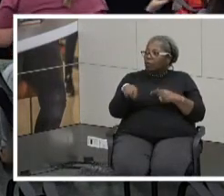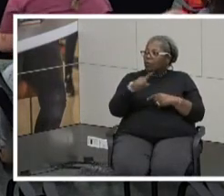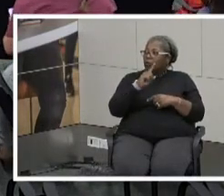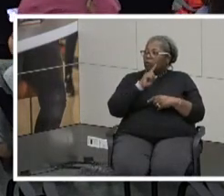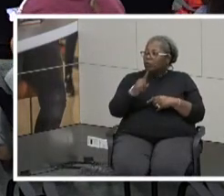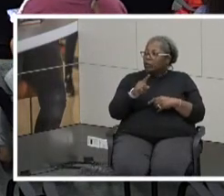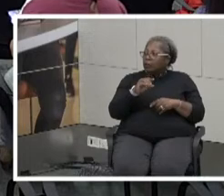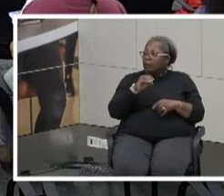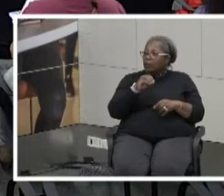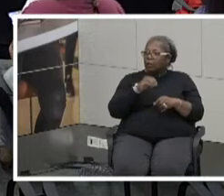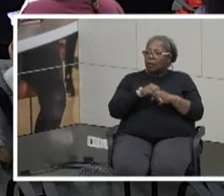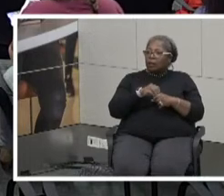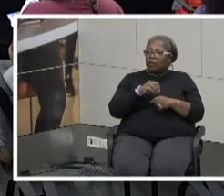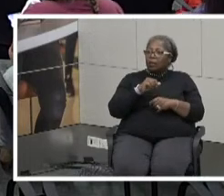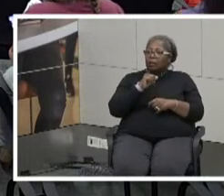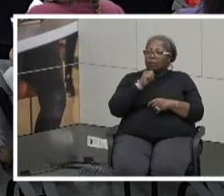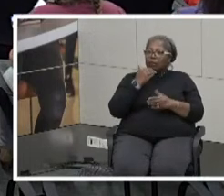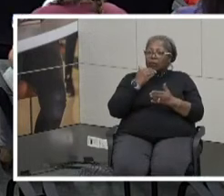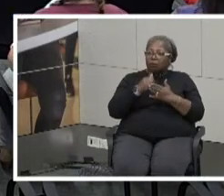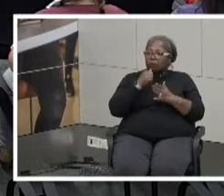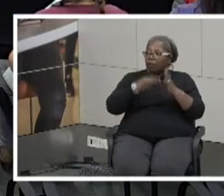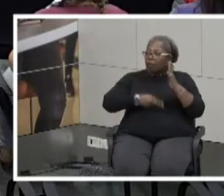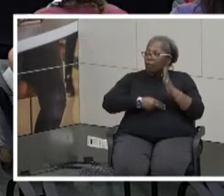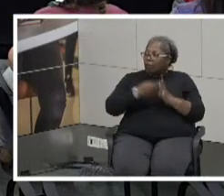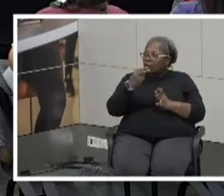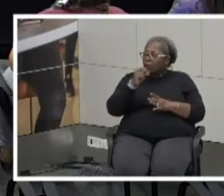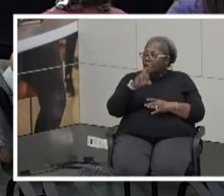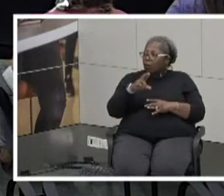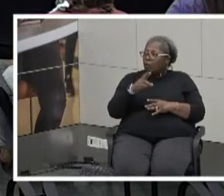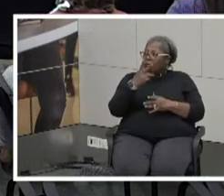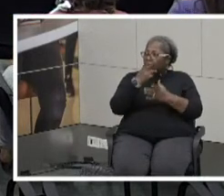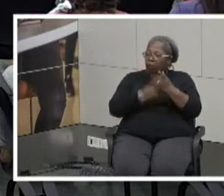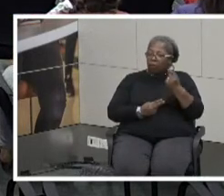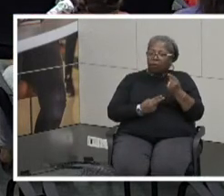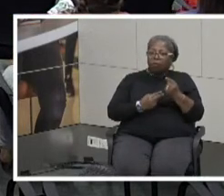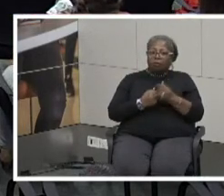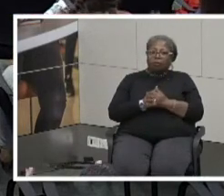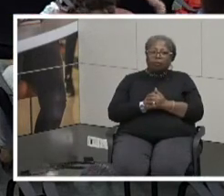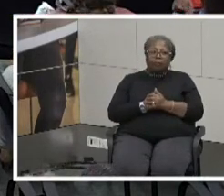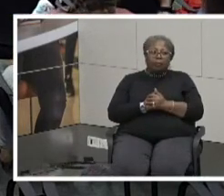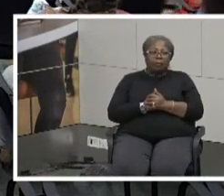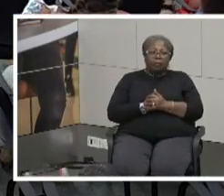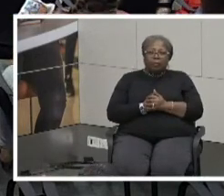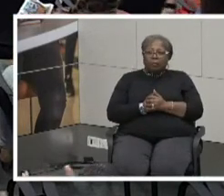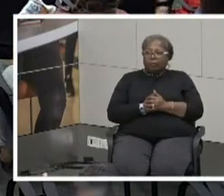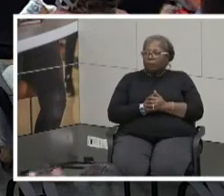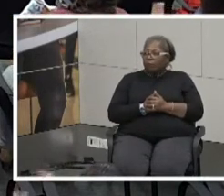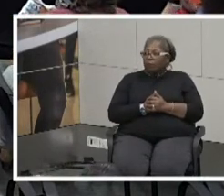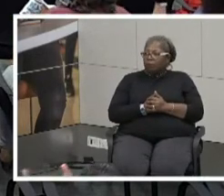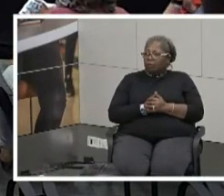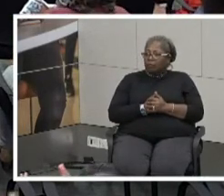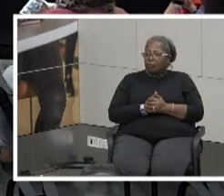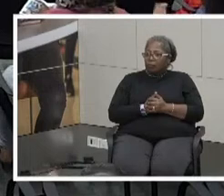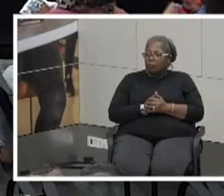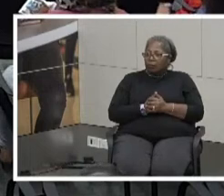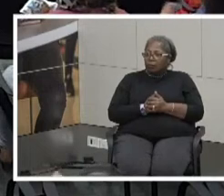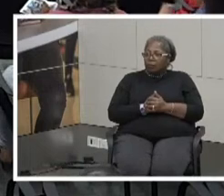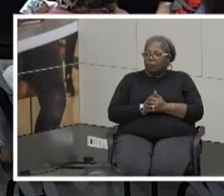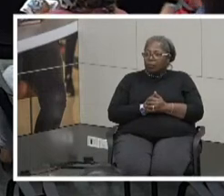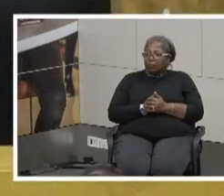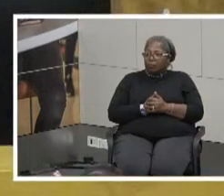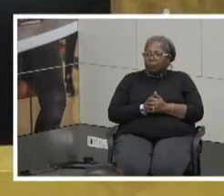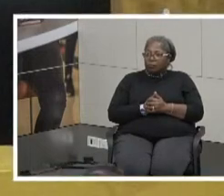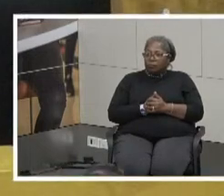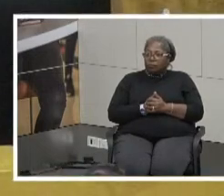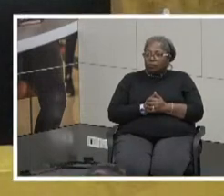cannot in thank you thank you your time is up thank you